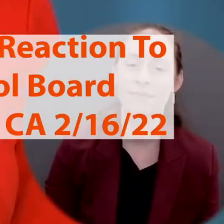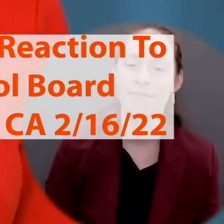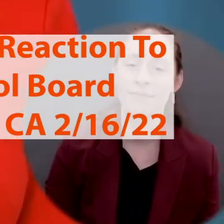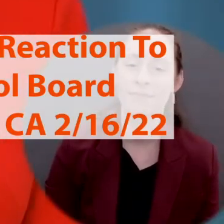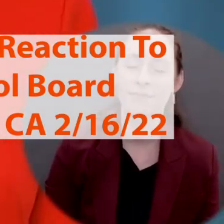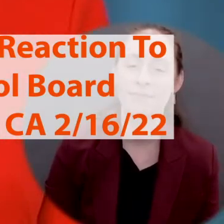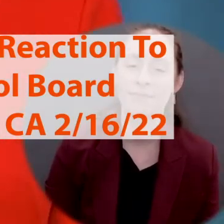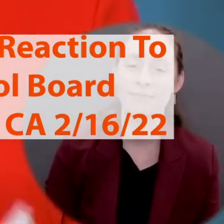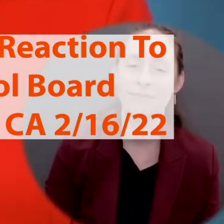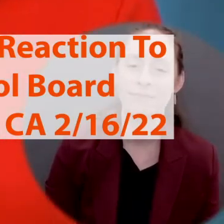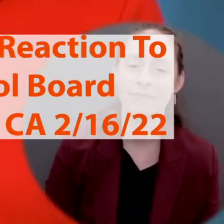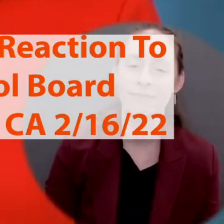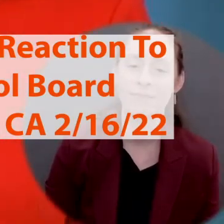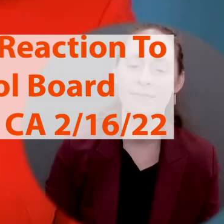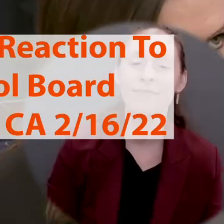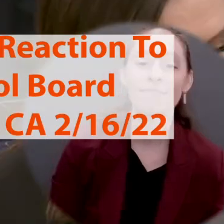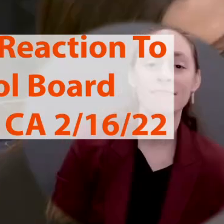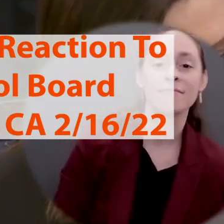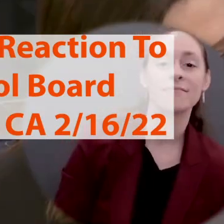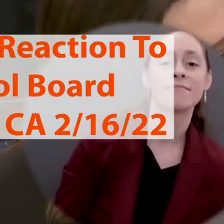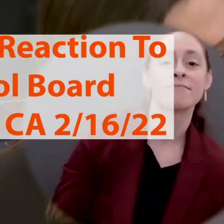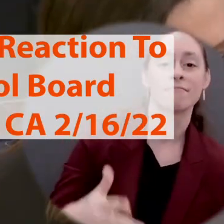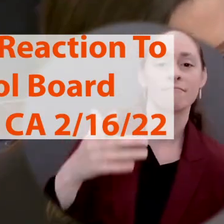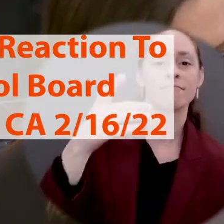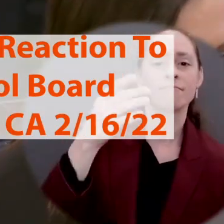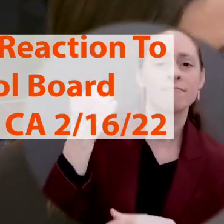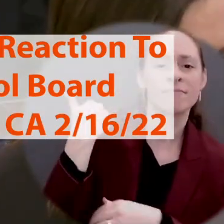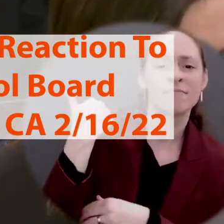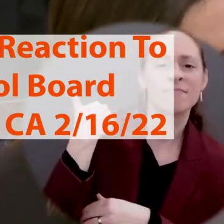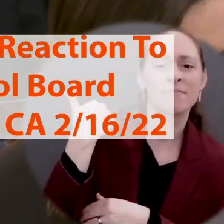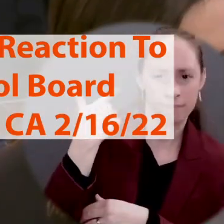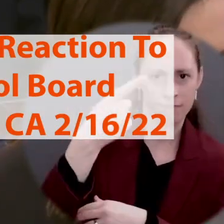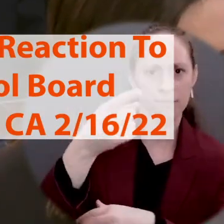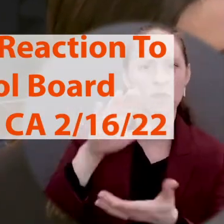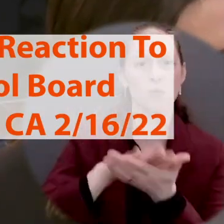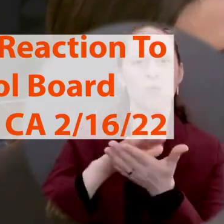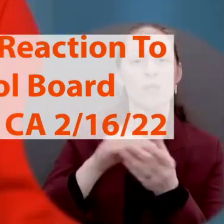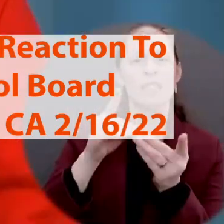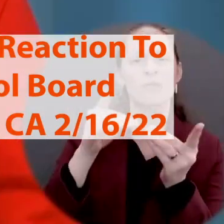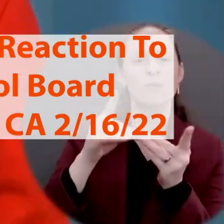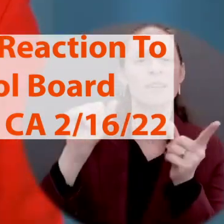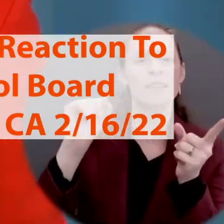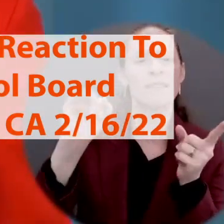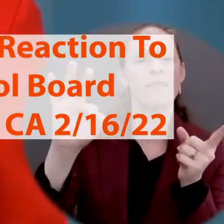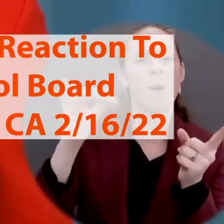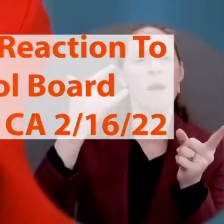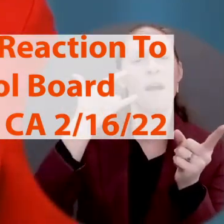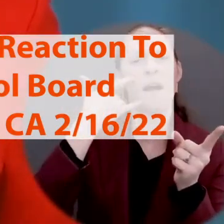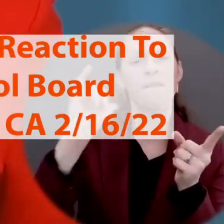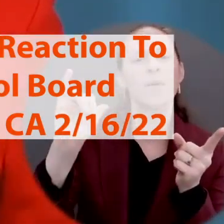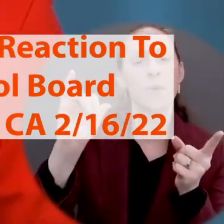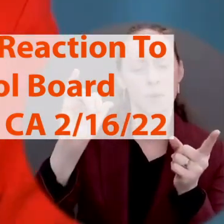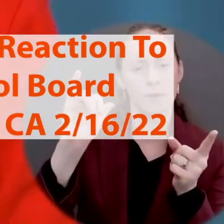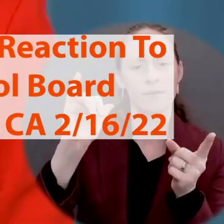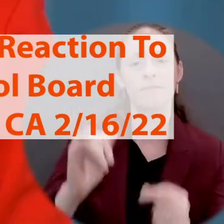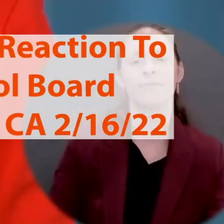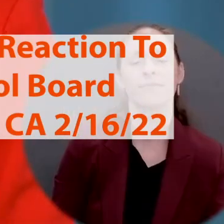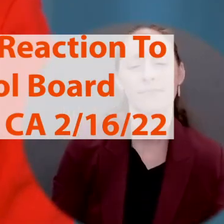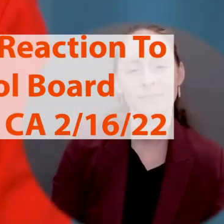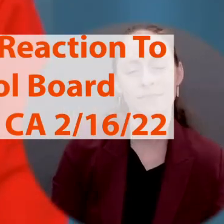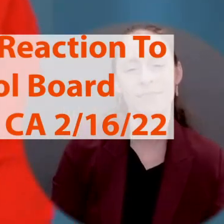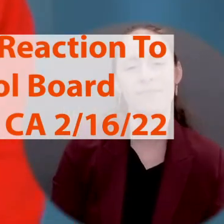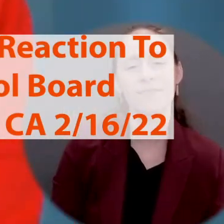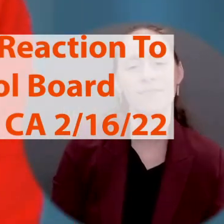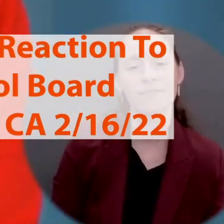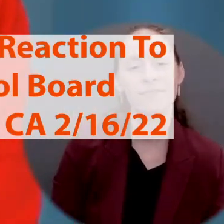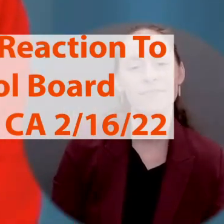board members. I'm wondering if the White House has any reaction to that result. Sure, we of course did see that. We don't have